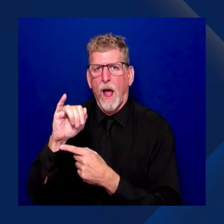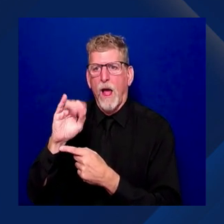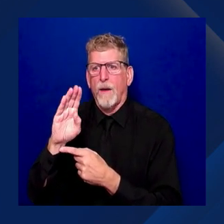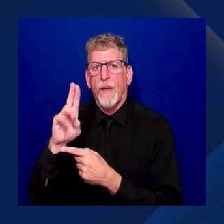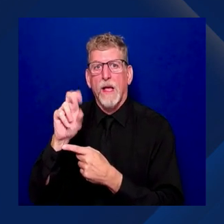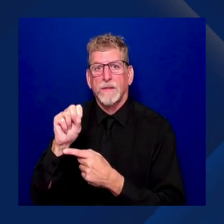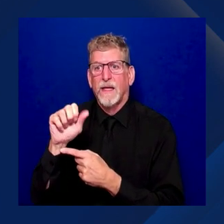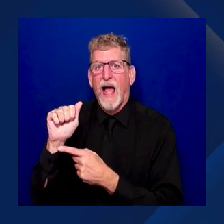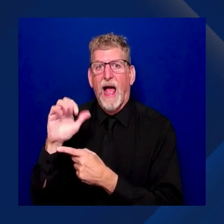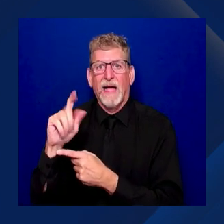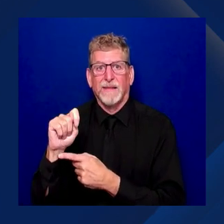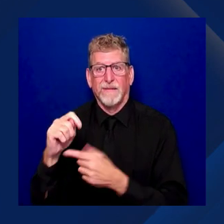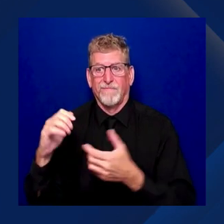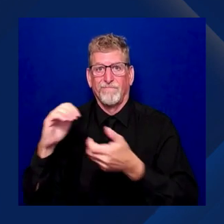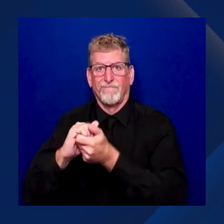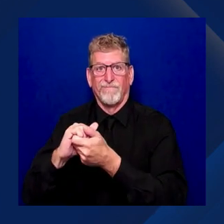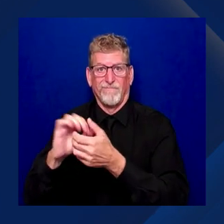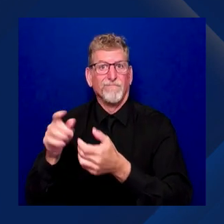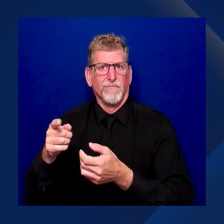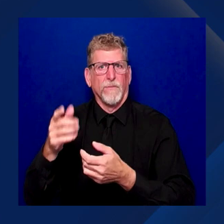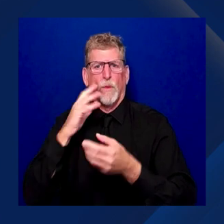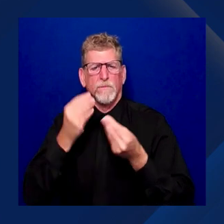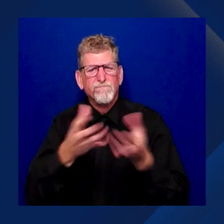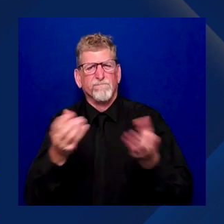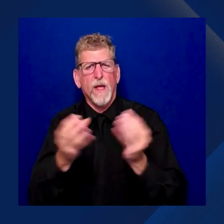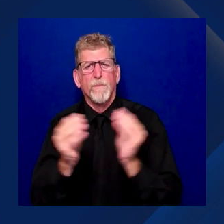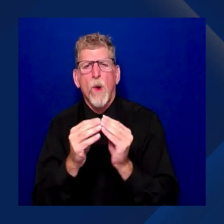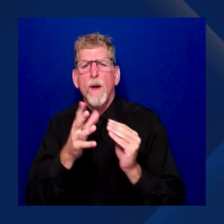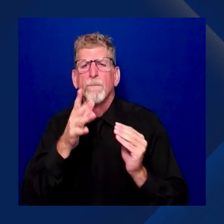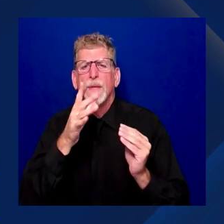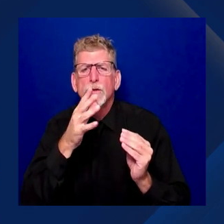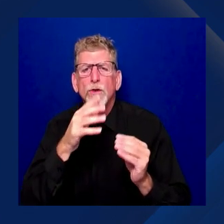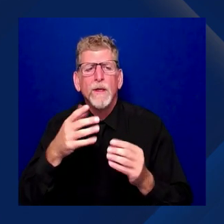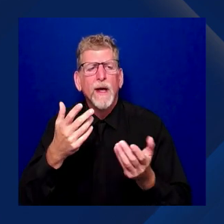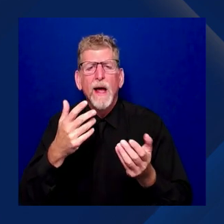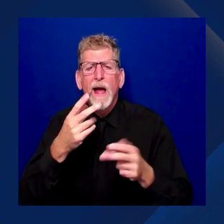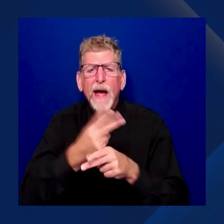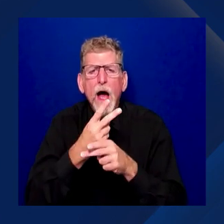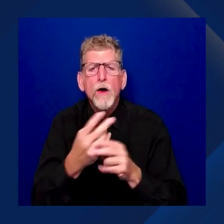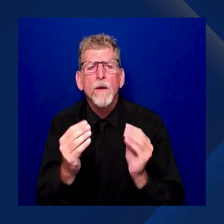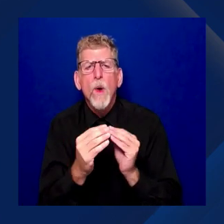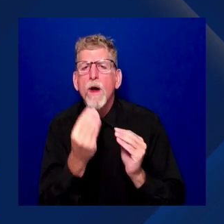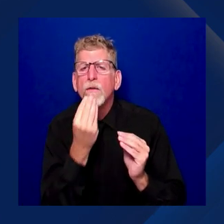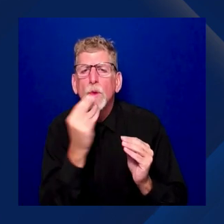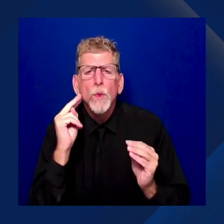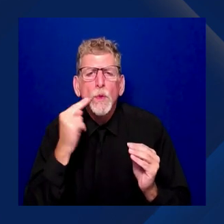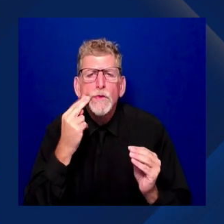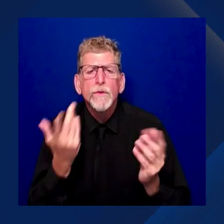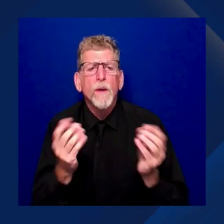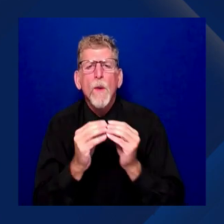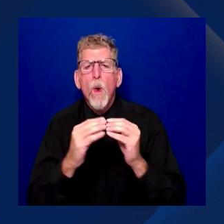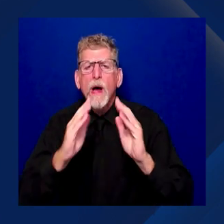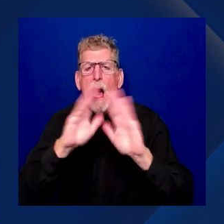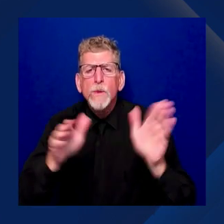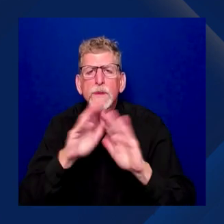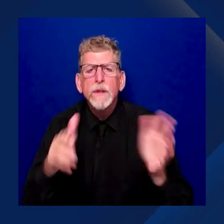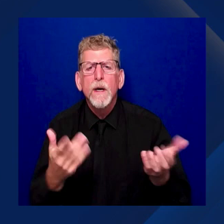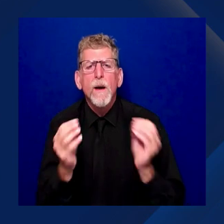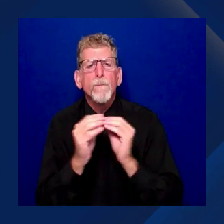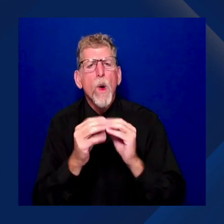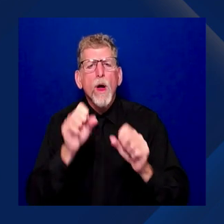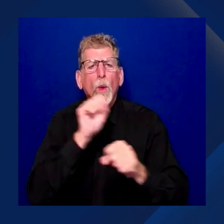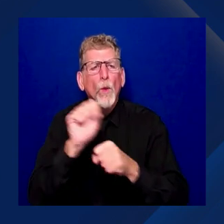housing, and to extend our maternal health workforce to include more doulas and